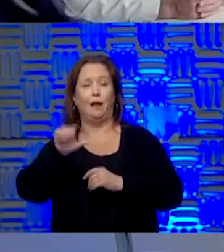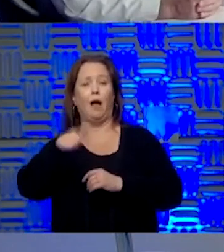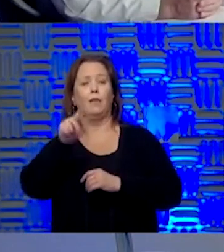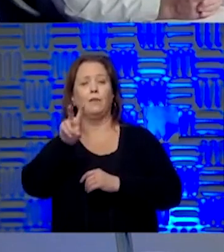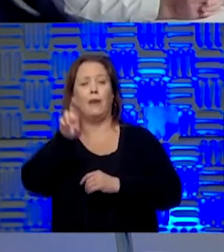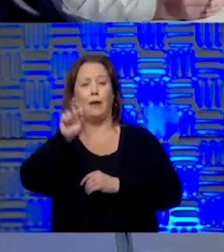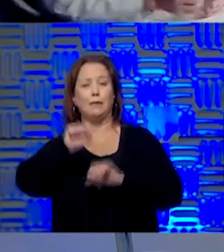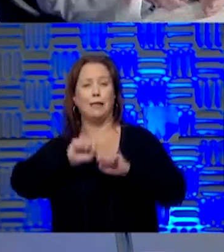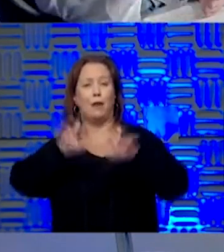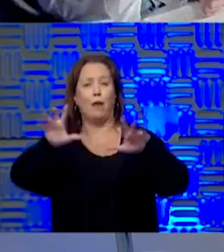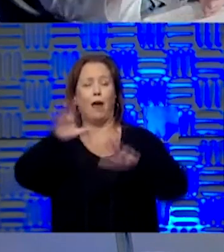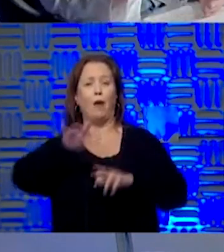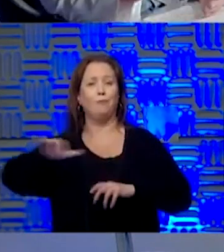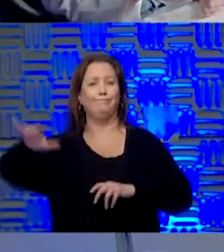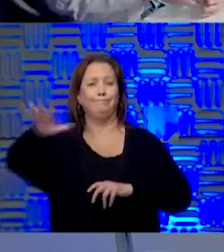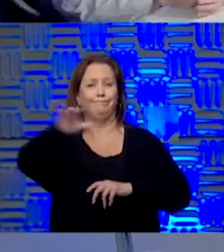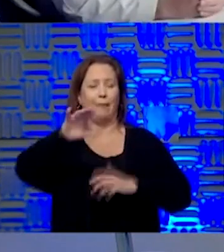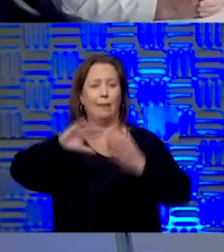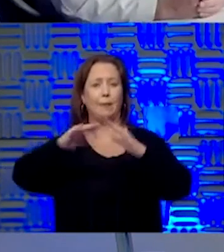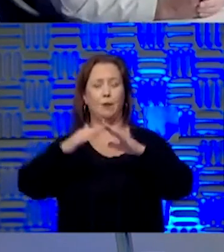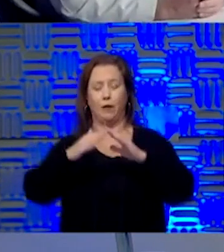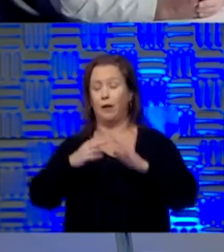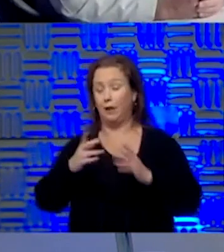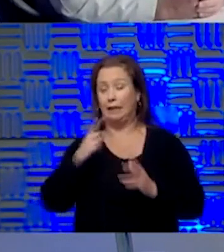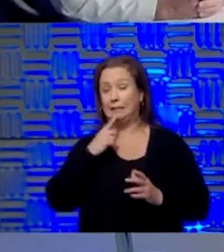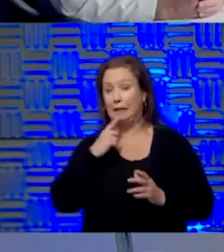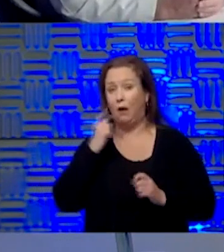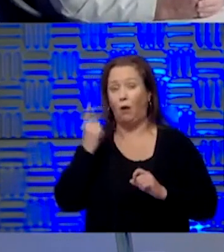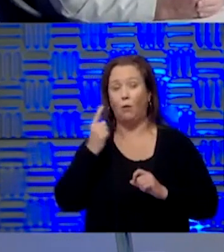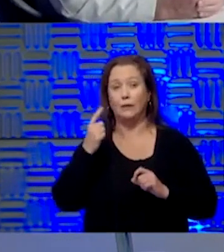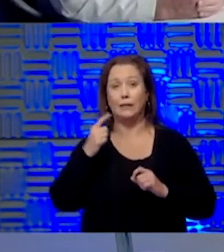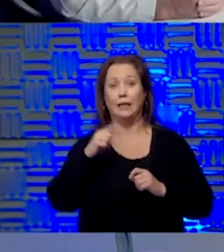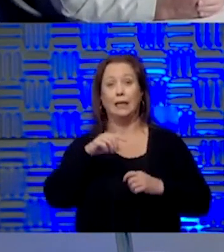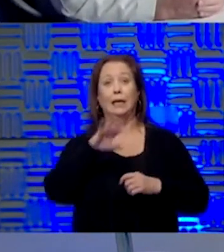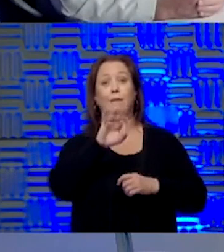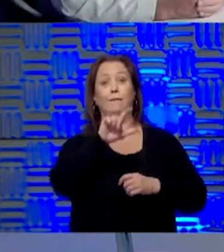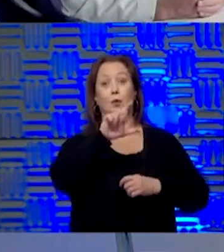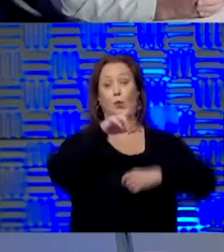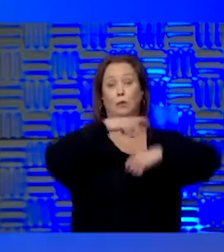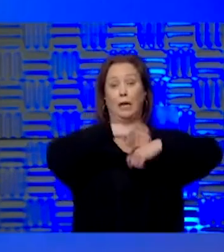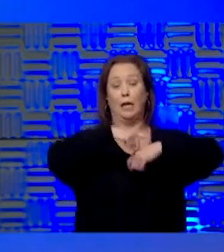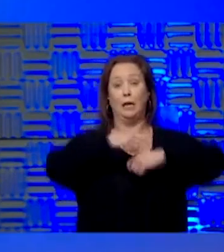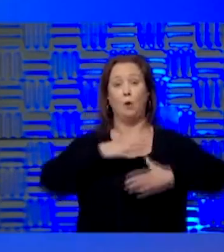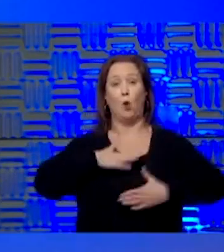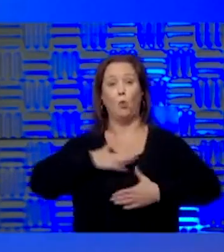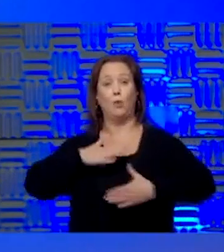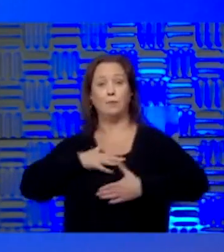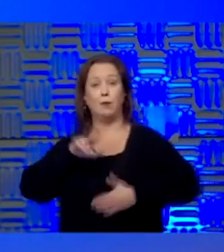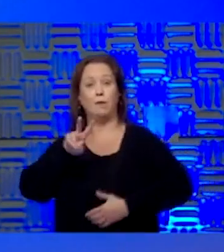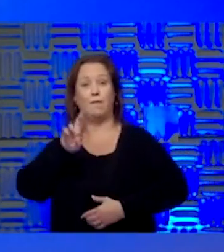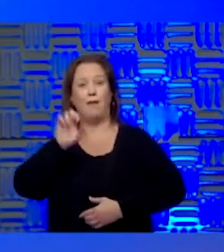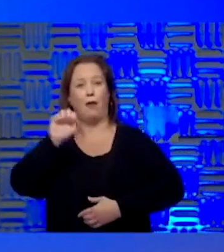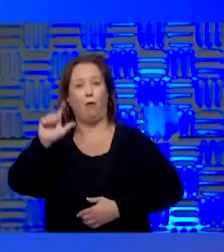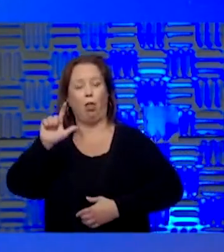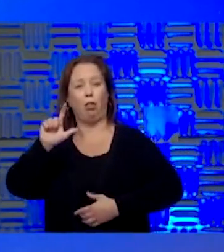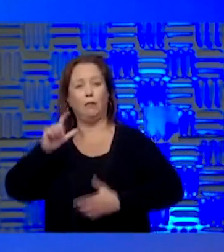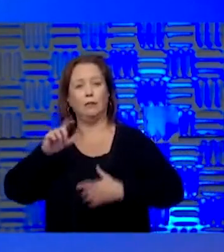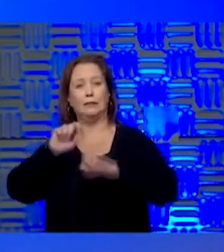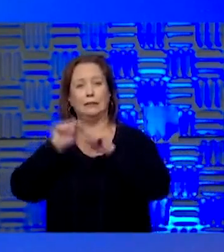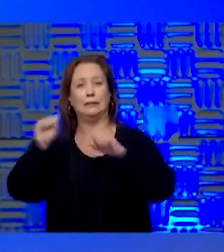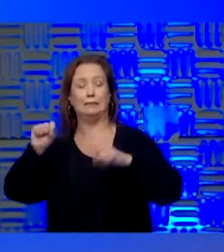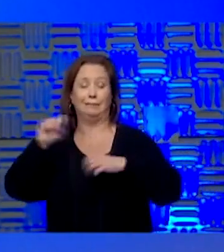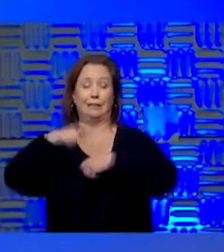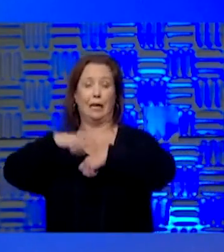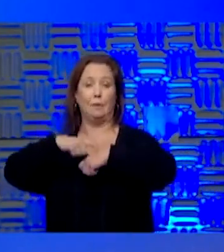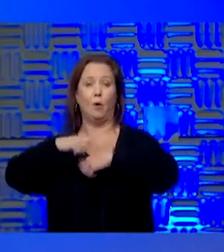know that. Absolutely. And I've always said we are either in influenza season or respiratory viral season, or we're ending